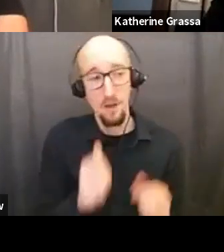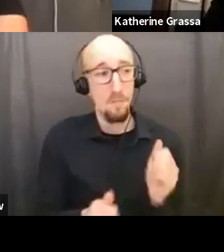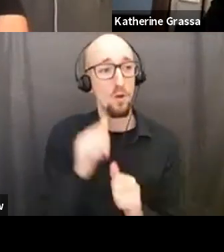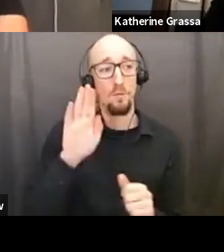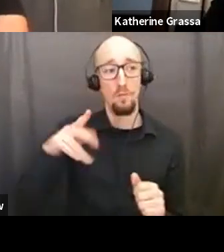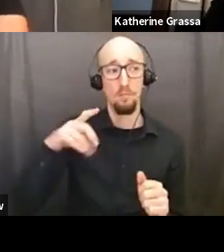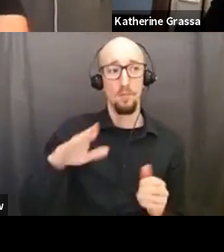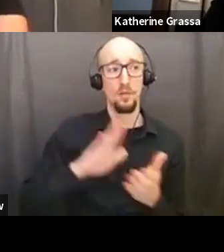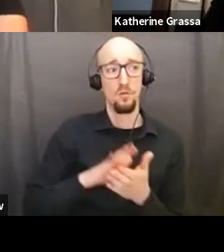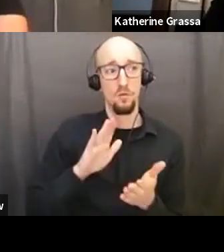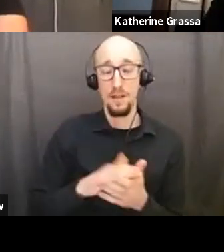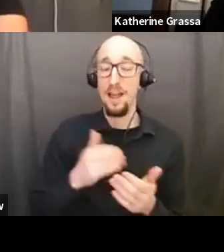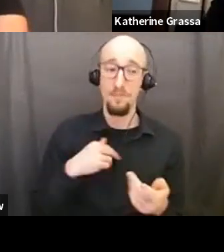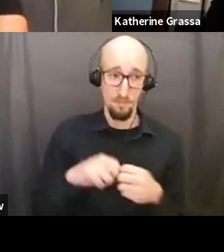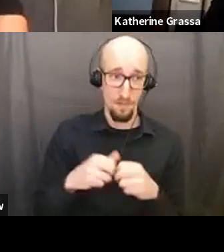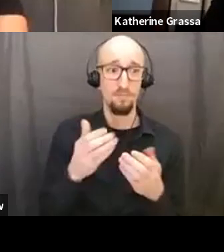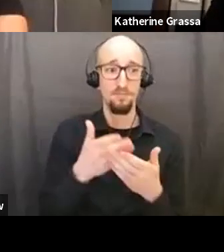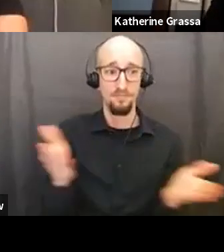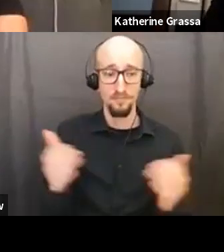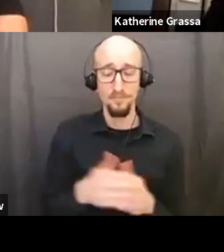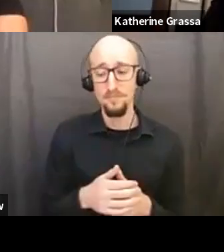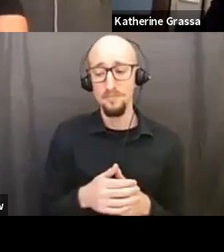public schools are on the bottom. Sure, thank you.